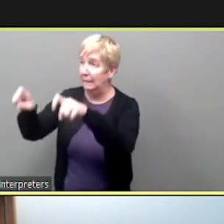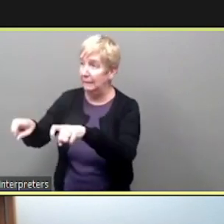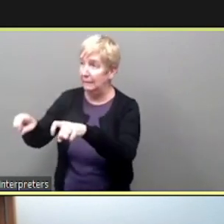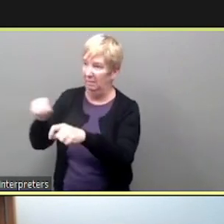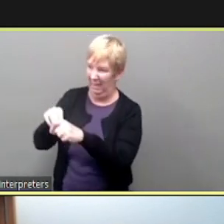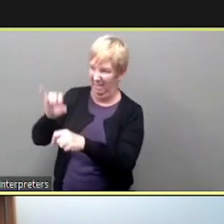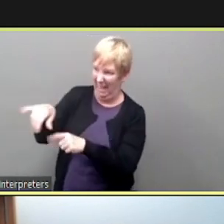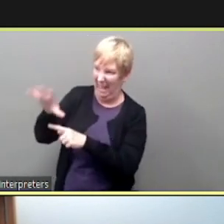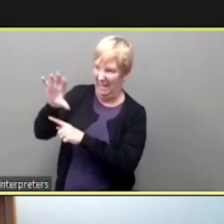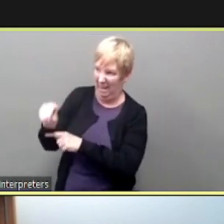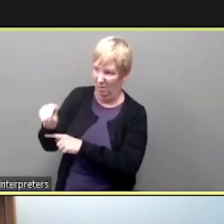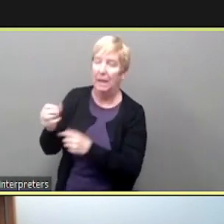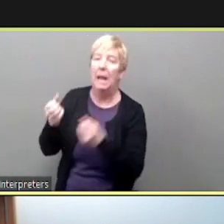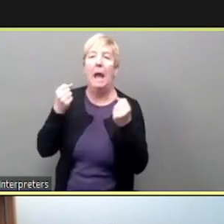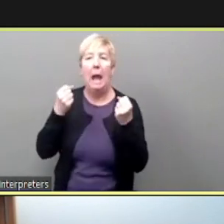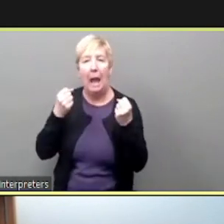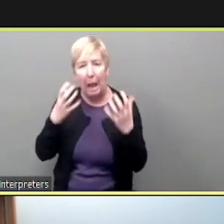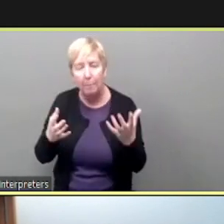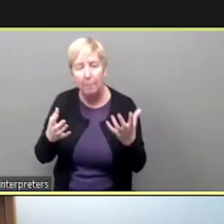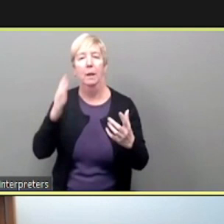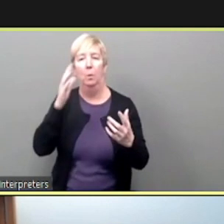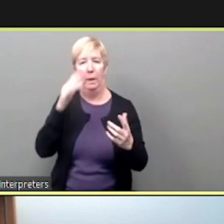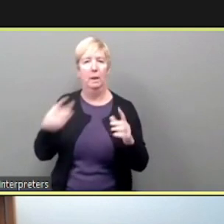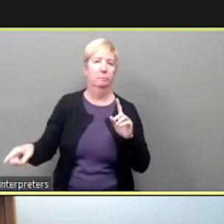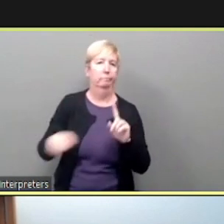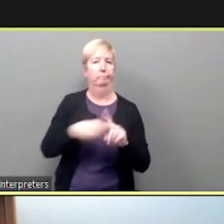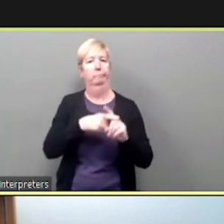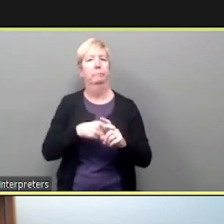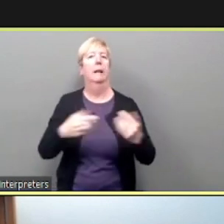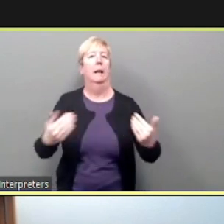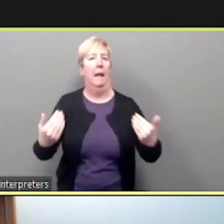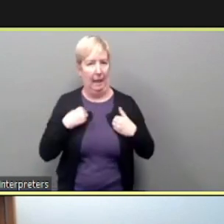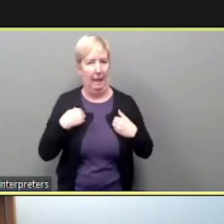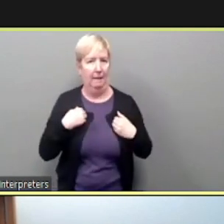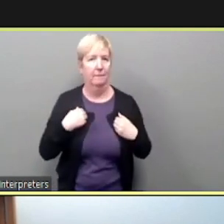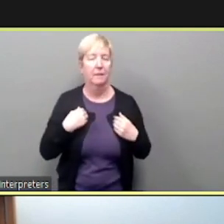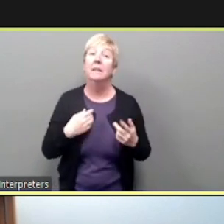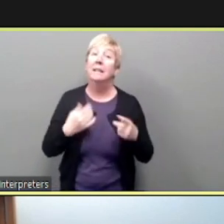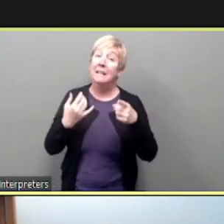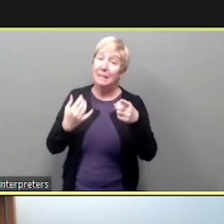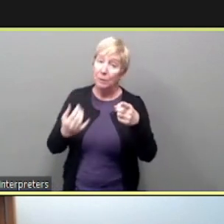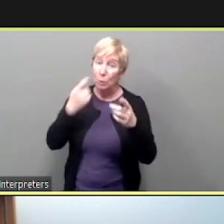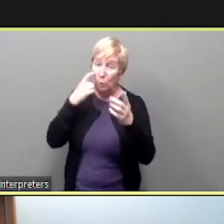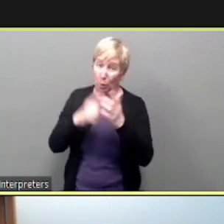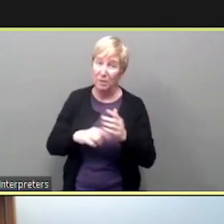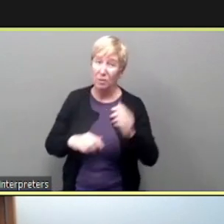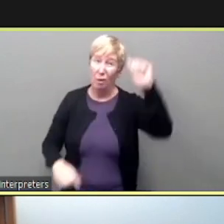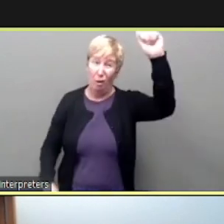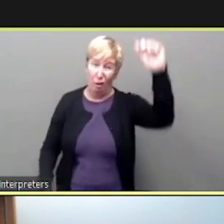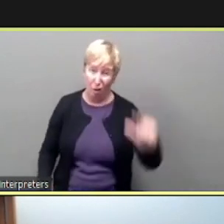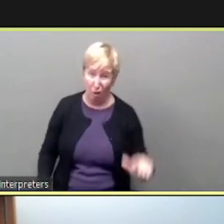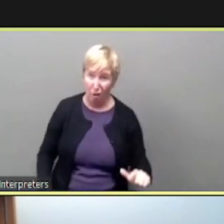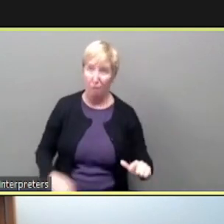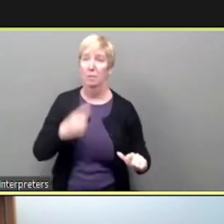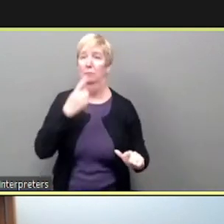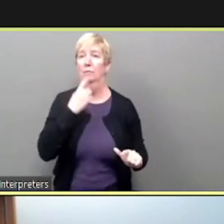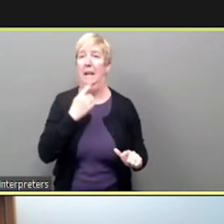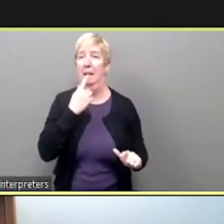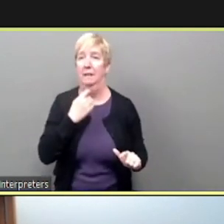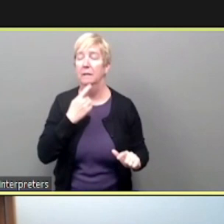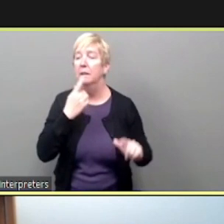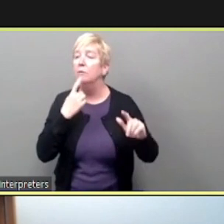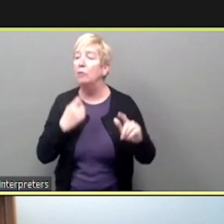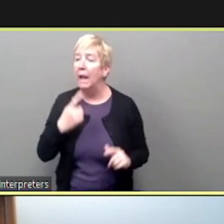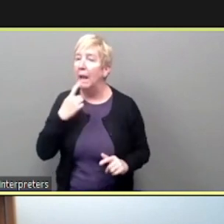positive. And unfortunately, you see here that all of New Mexico is in a sea of red. Red is indicative of